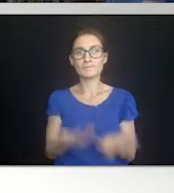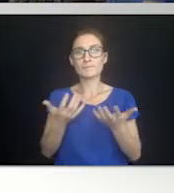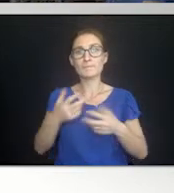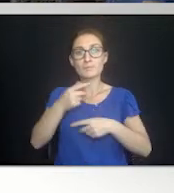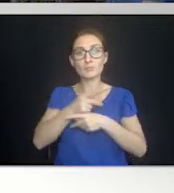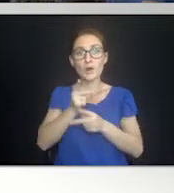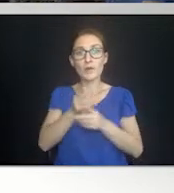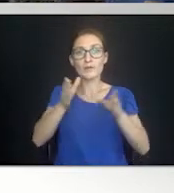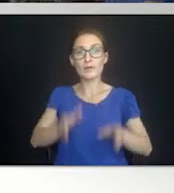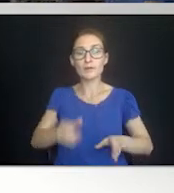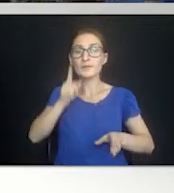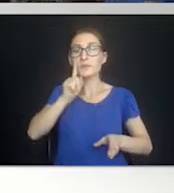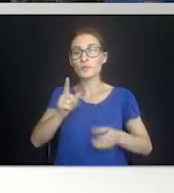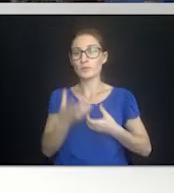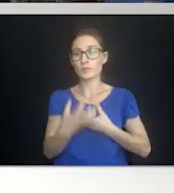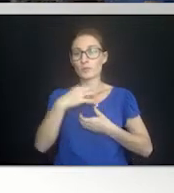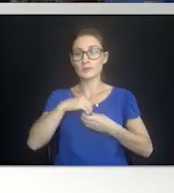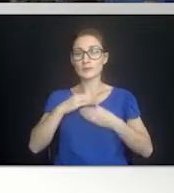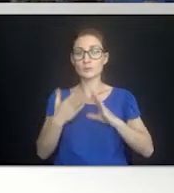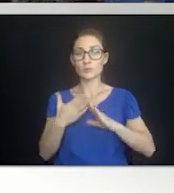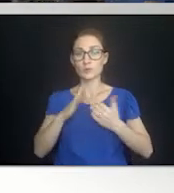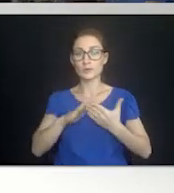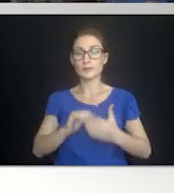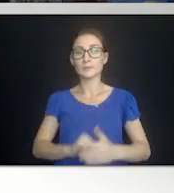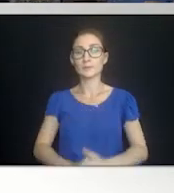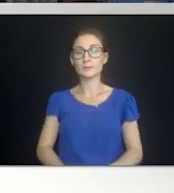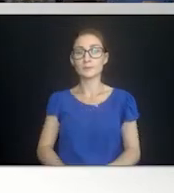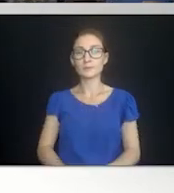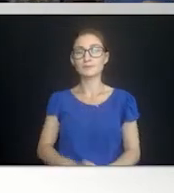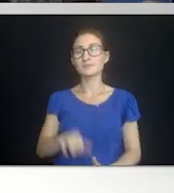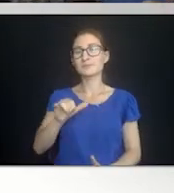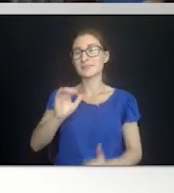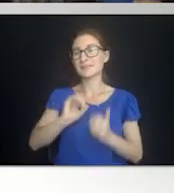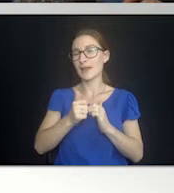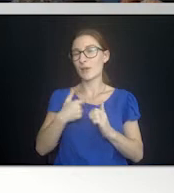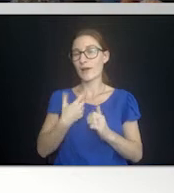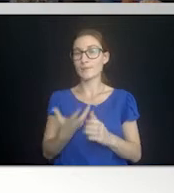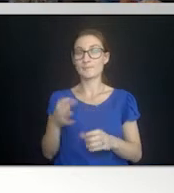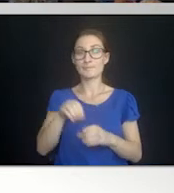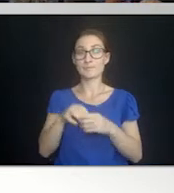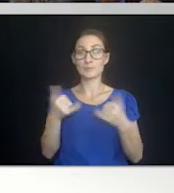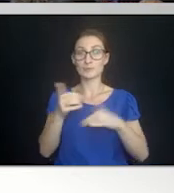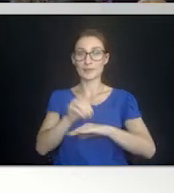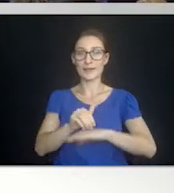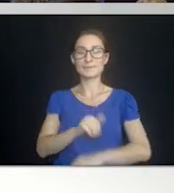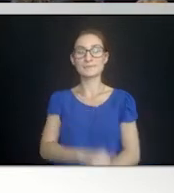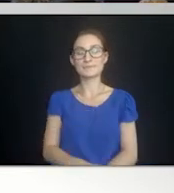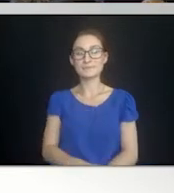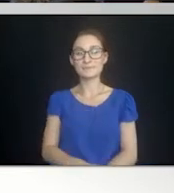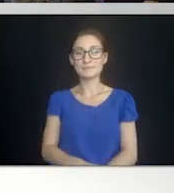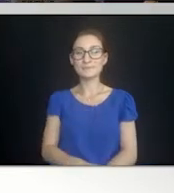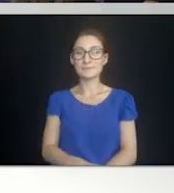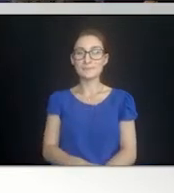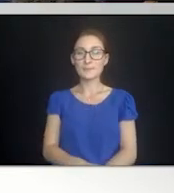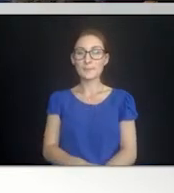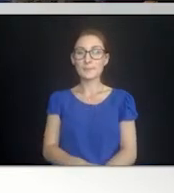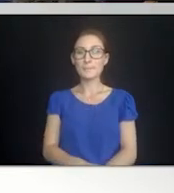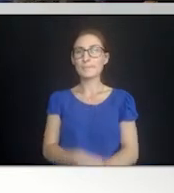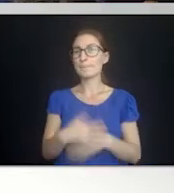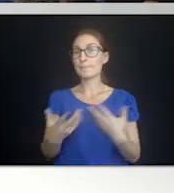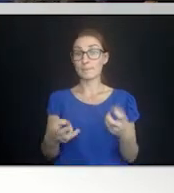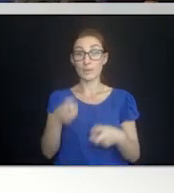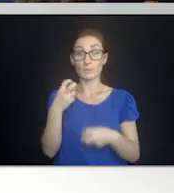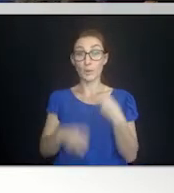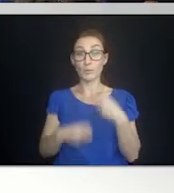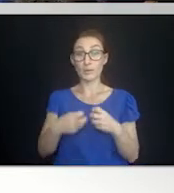a product to the autism community. So that's how I ended up here tonight. What's